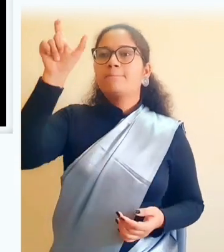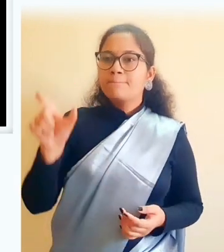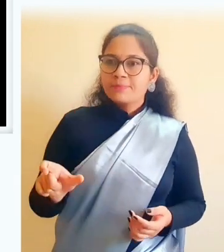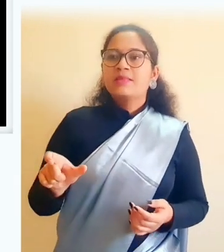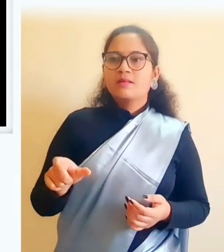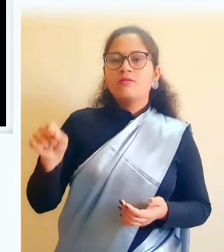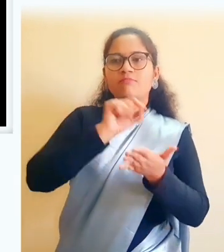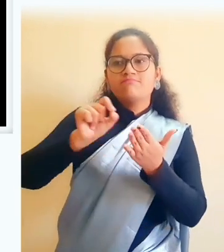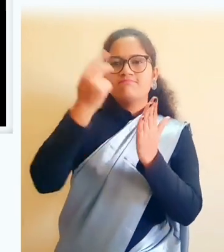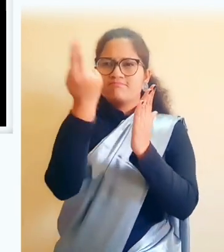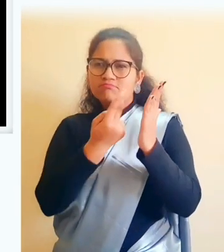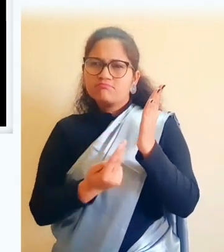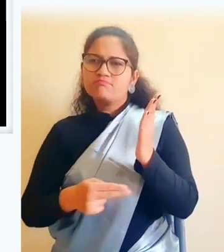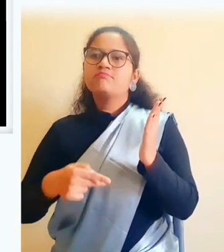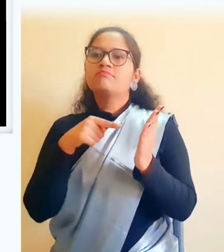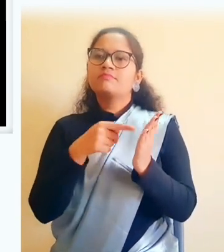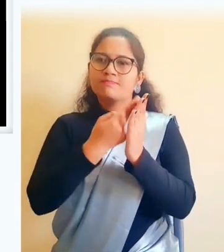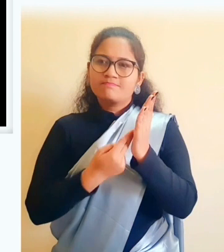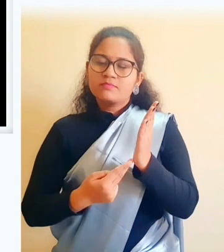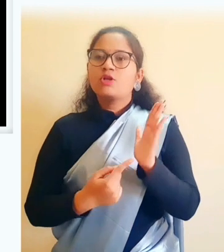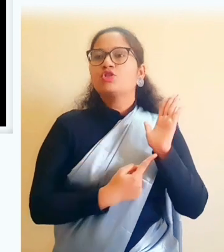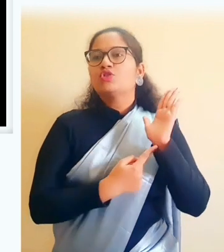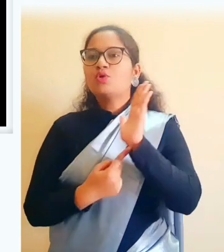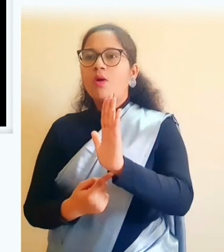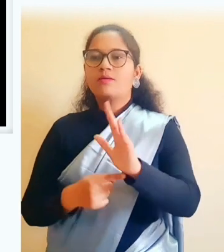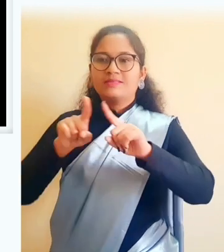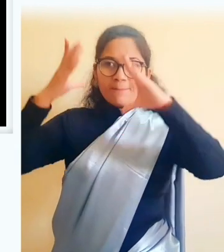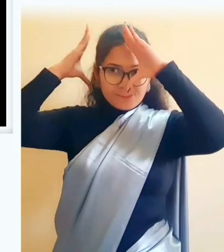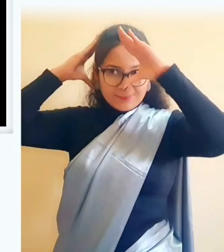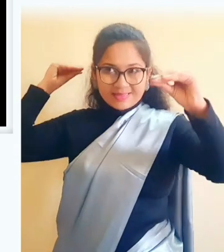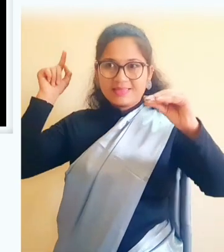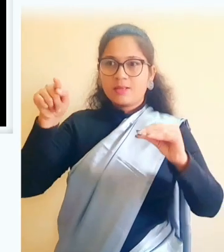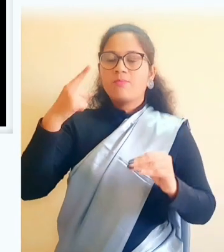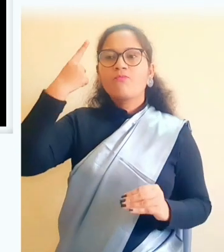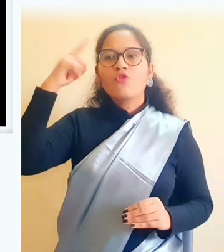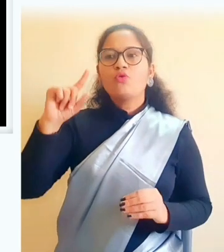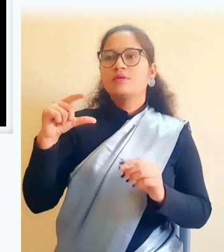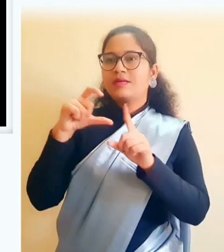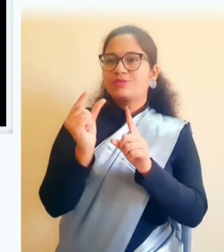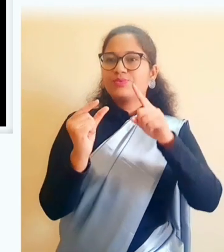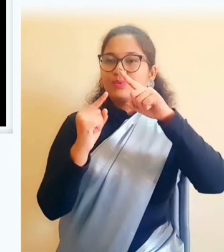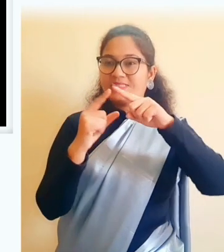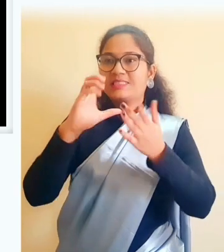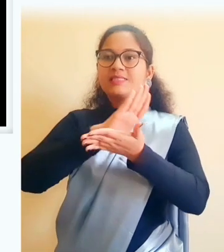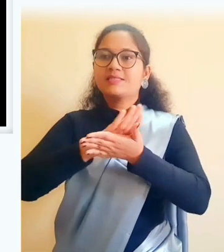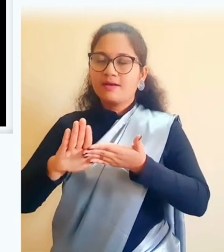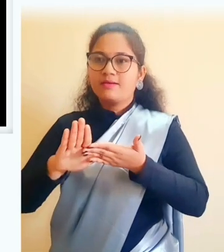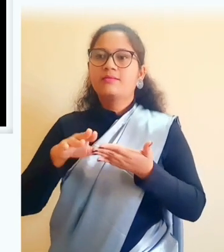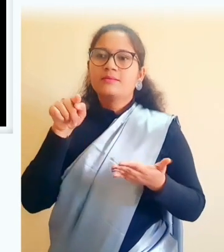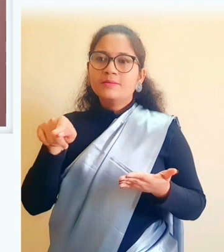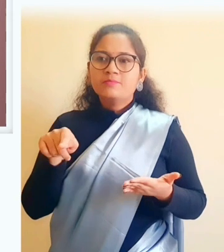Niehoofs. His notes and drawings were initially intended as a record of the embassy for the Dutch East India